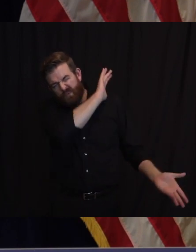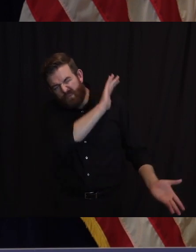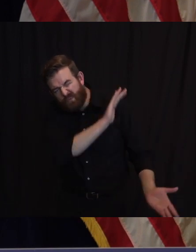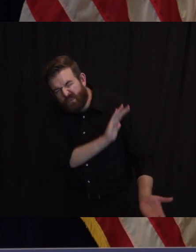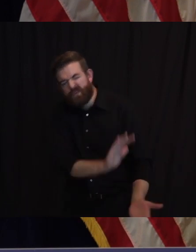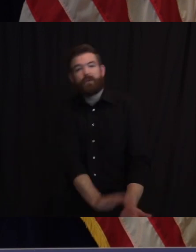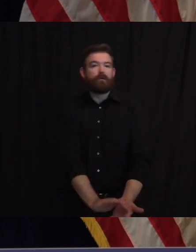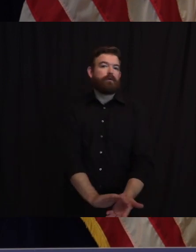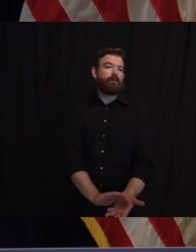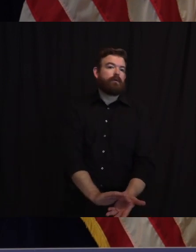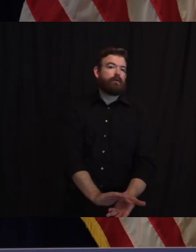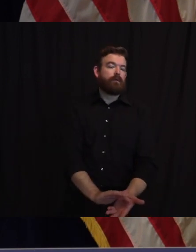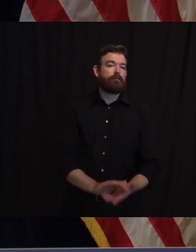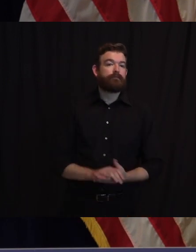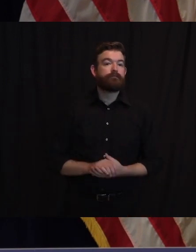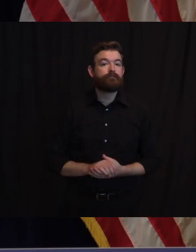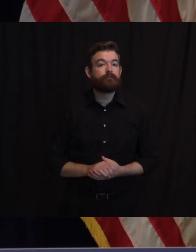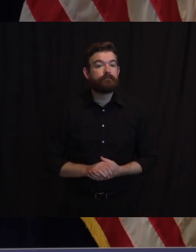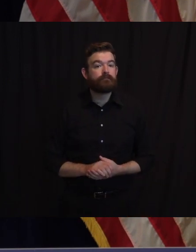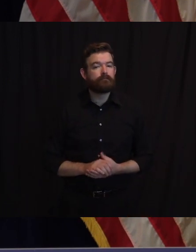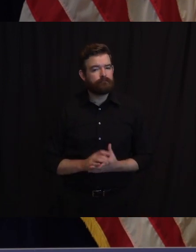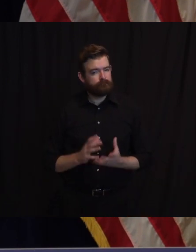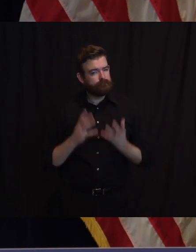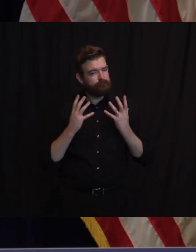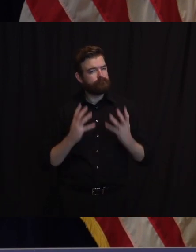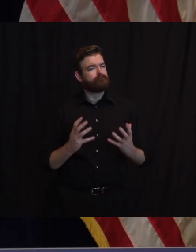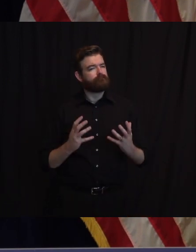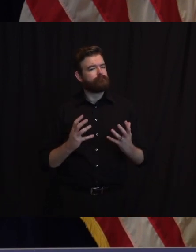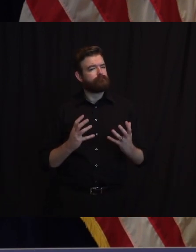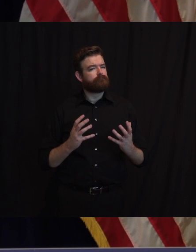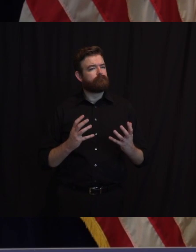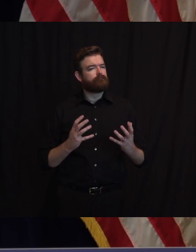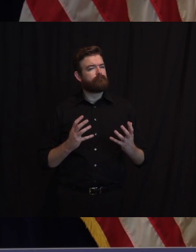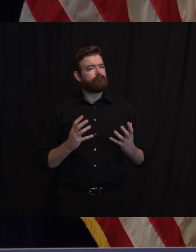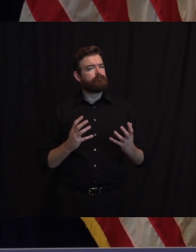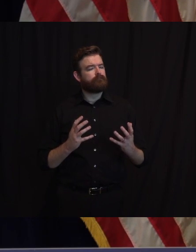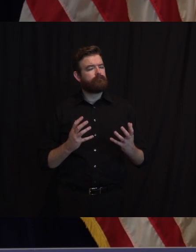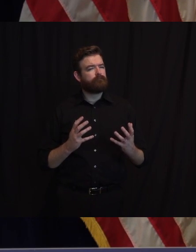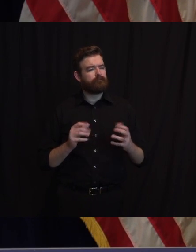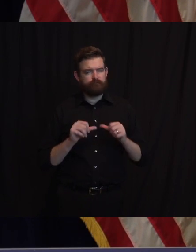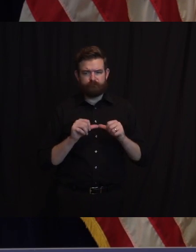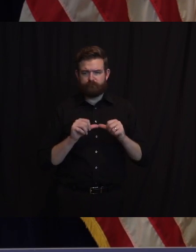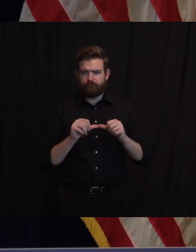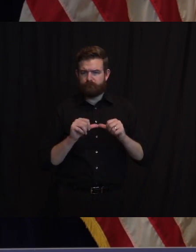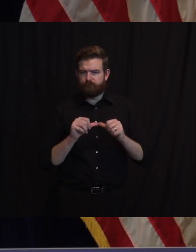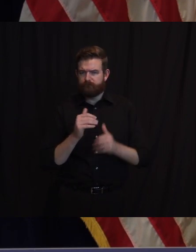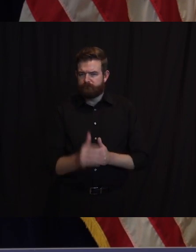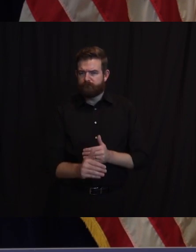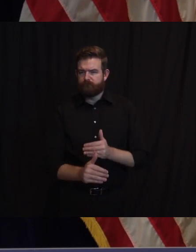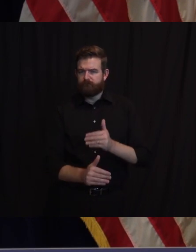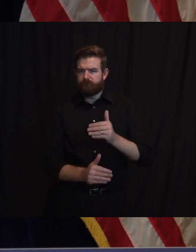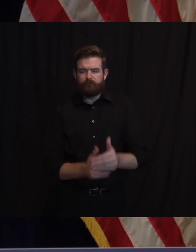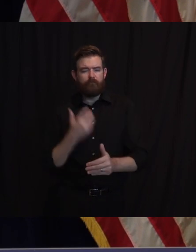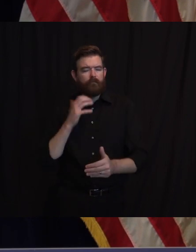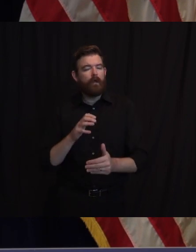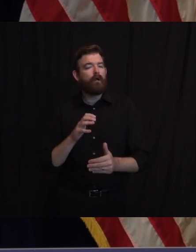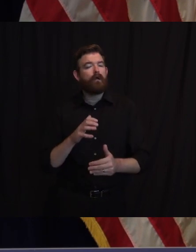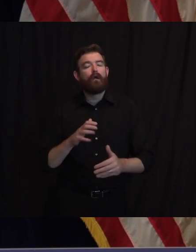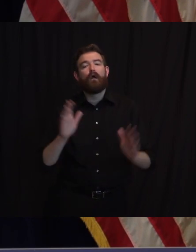to have to turn the car around and go back the other direction. So let's keep it that way. So 1 o'clock tomorrow, but